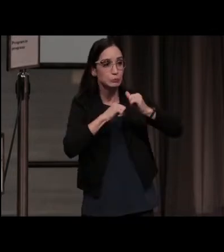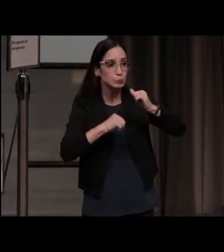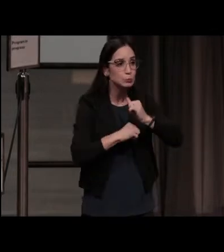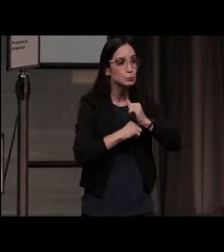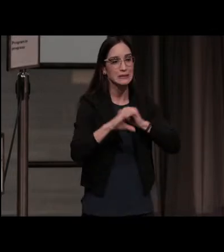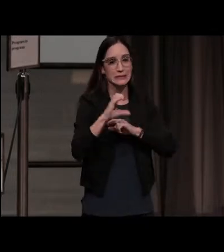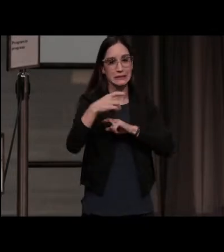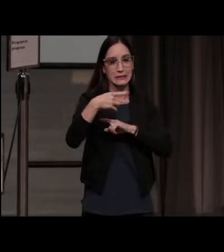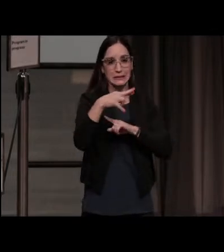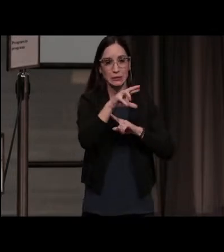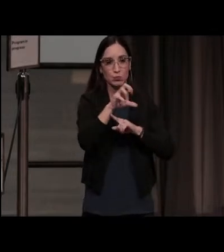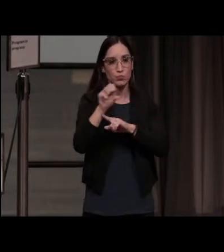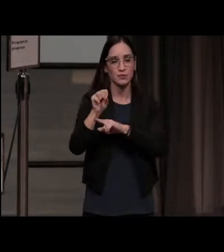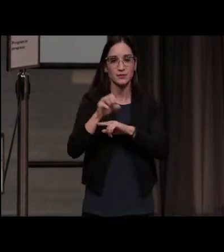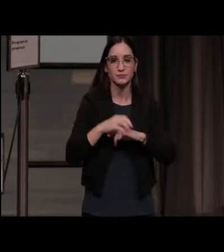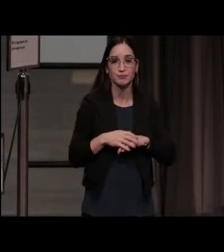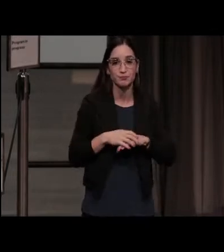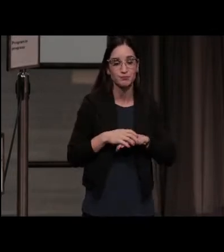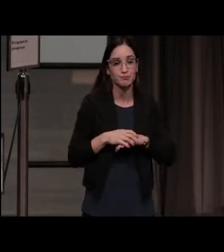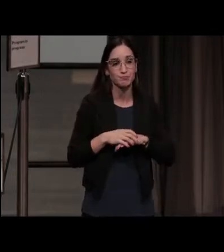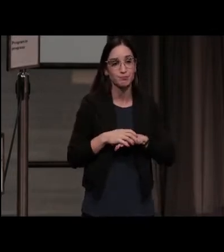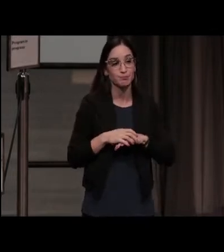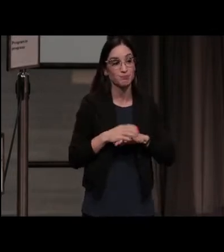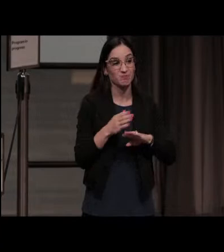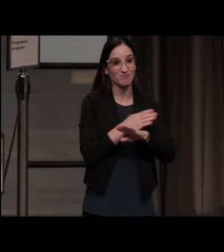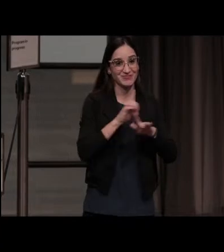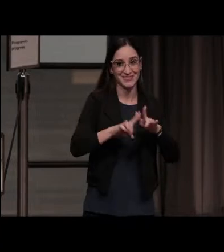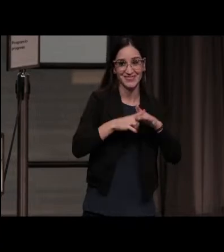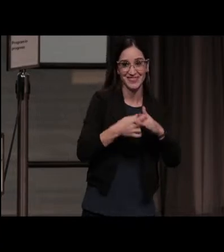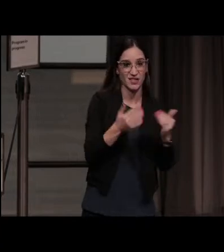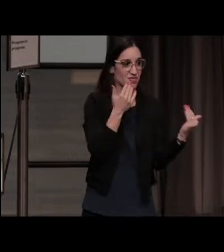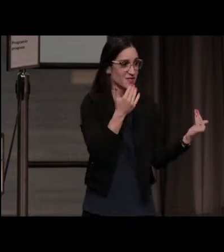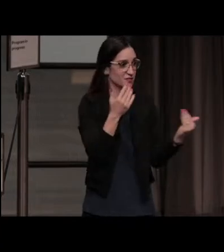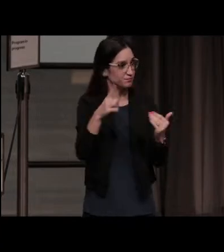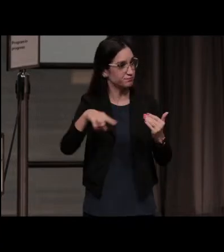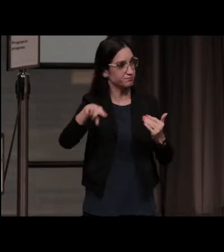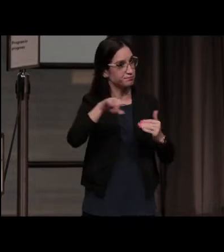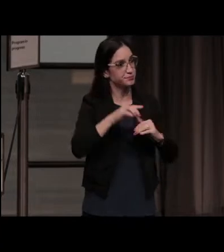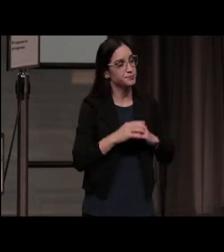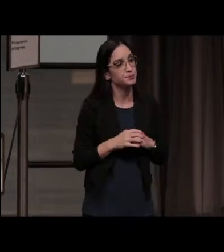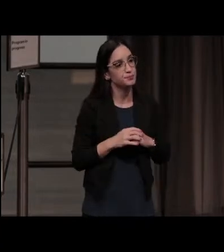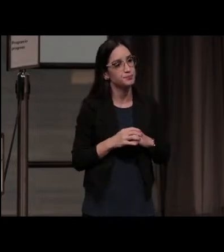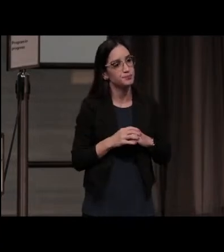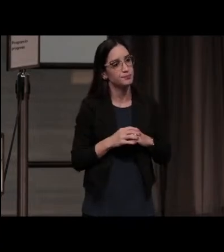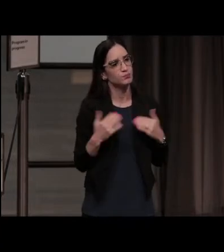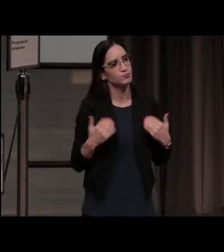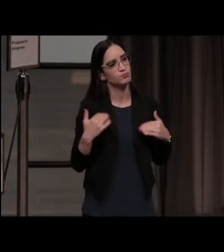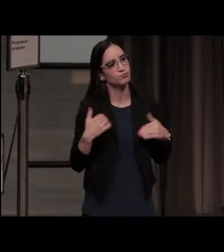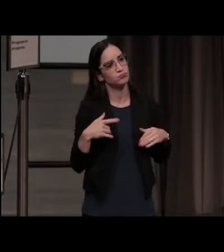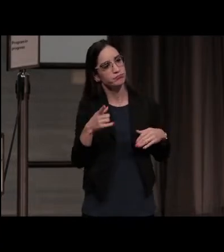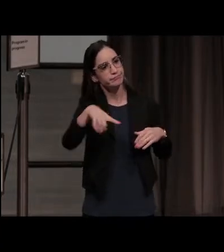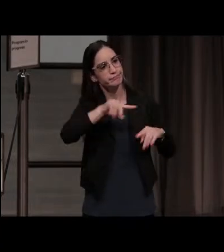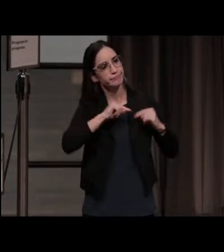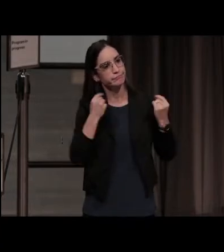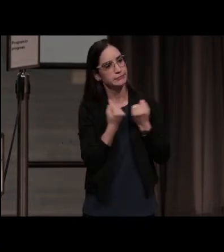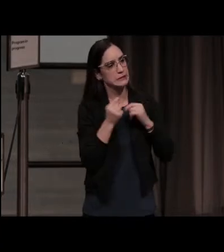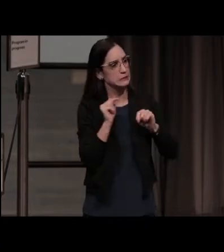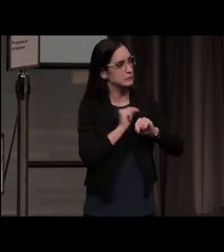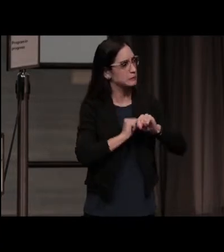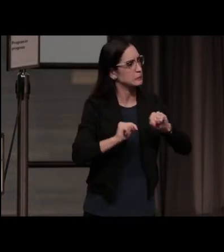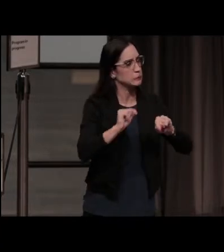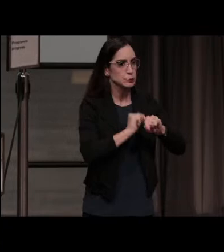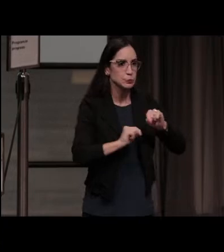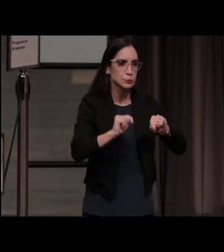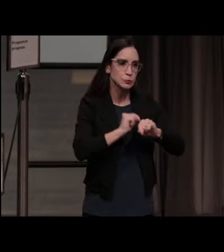Cypress. A few thank yous before we get started. I would like to thank the incredible team of people working so very hard